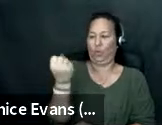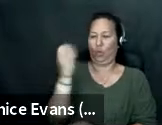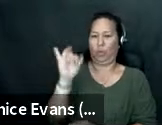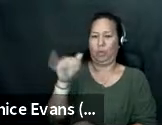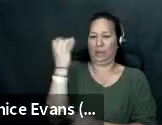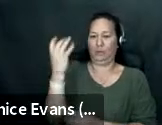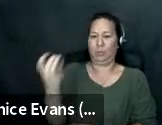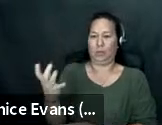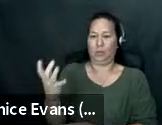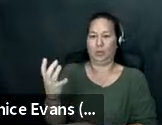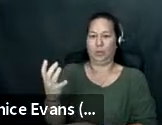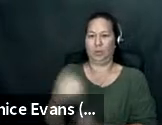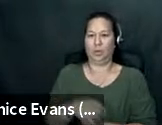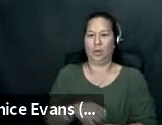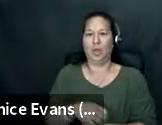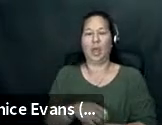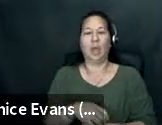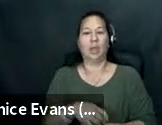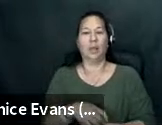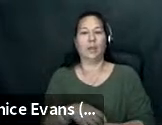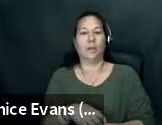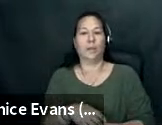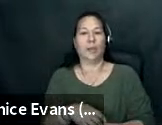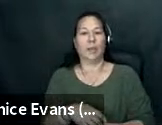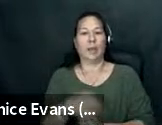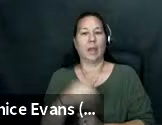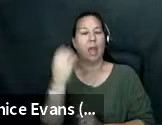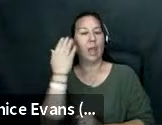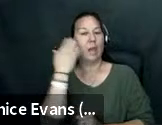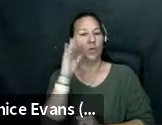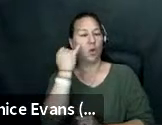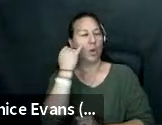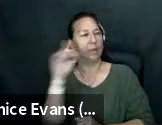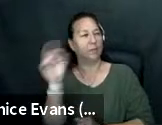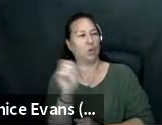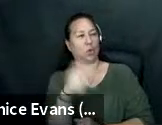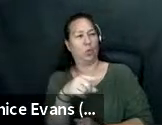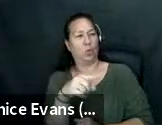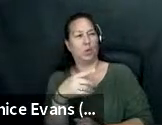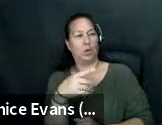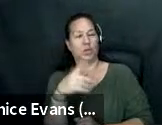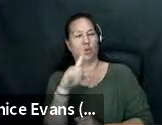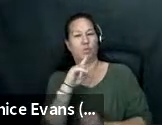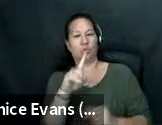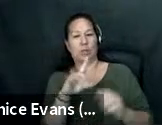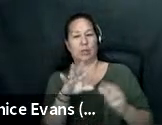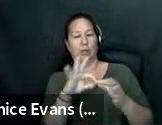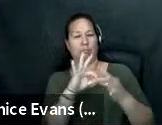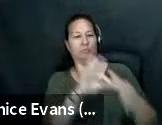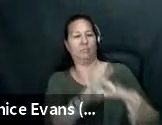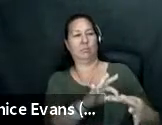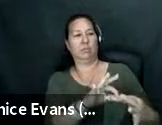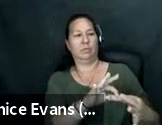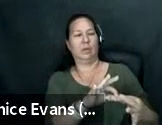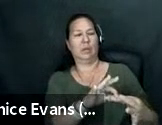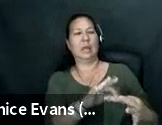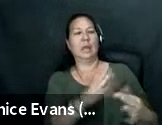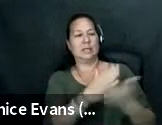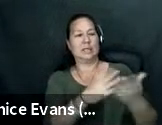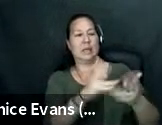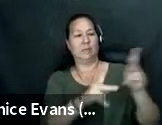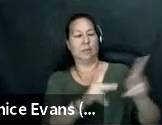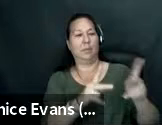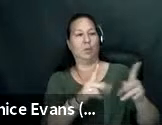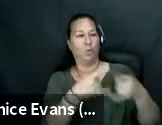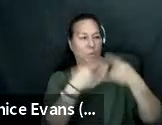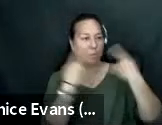I don't know if the question was getting at this, but the idea that because as an end result of that, some people will be masked and some people will